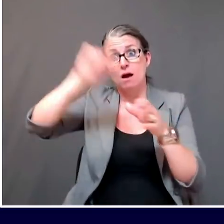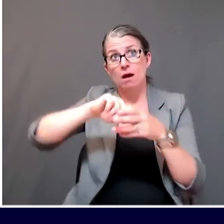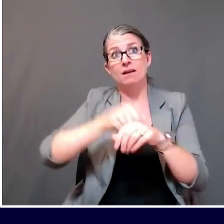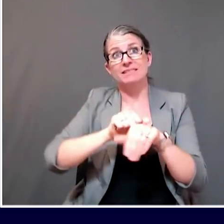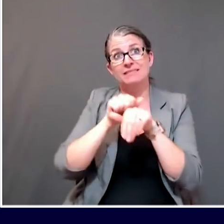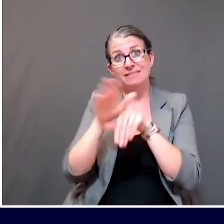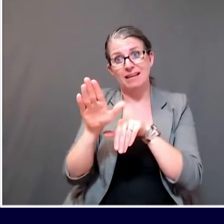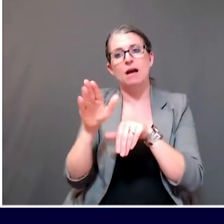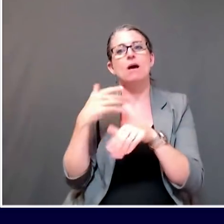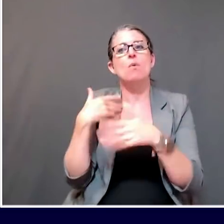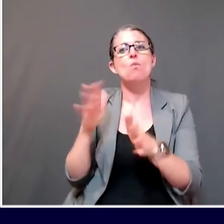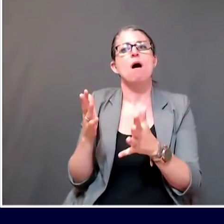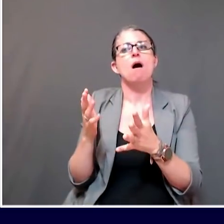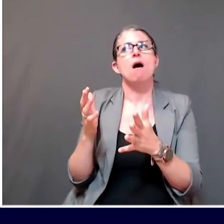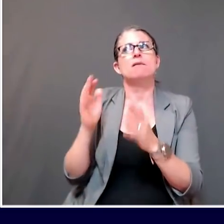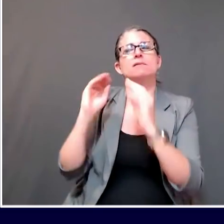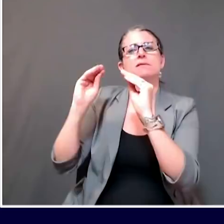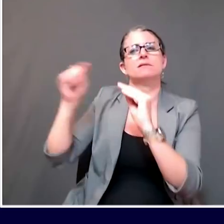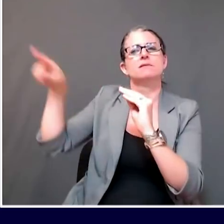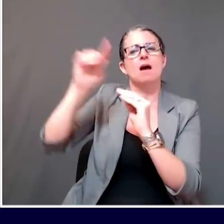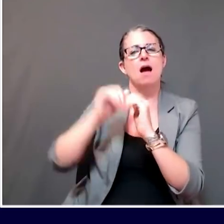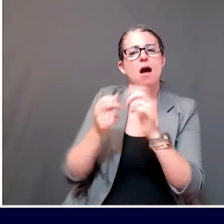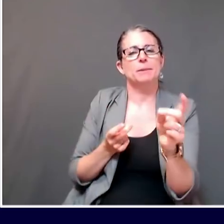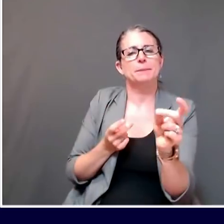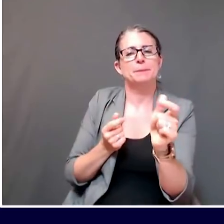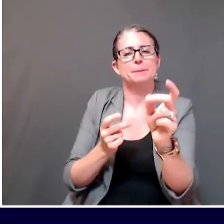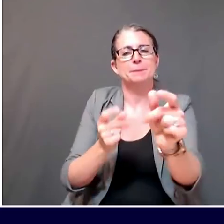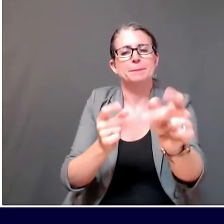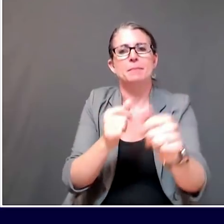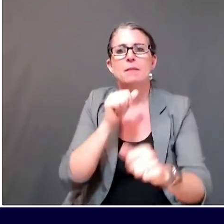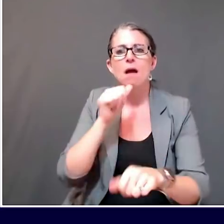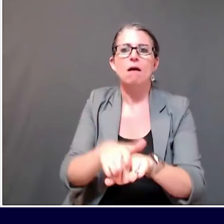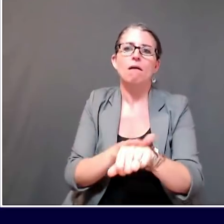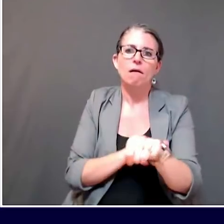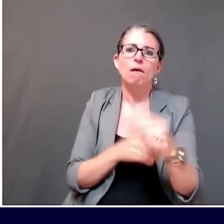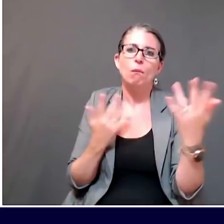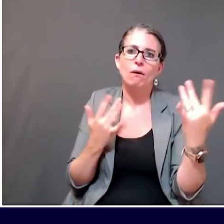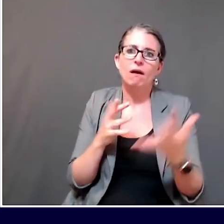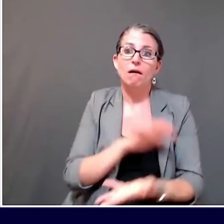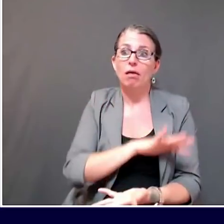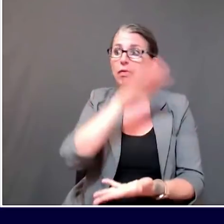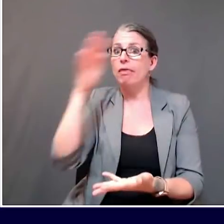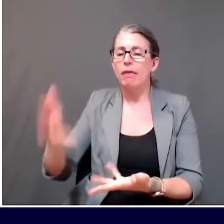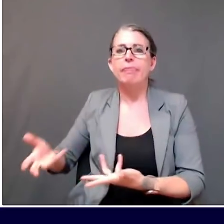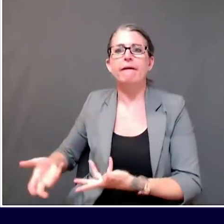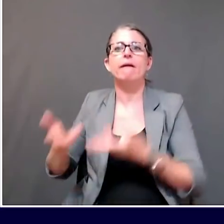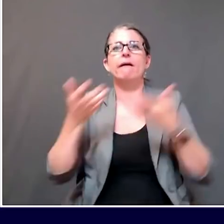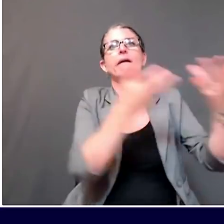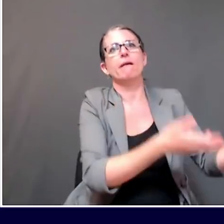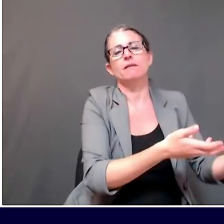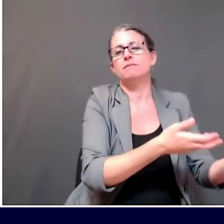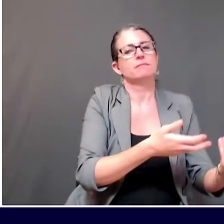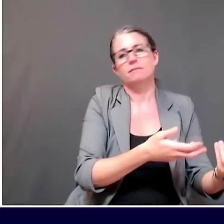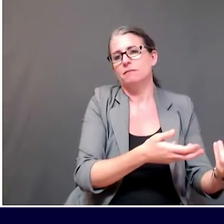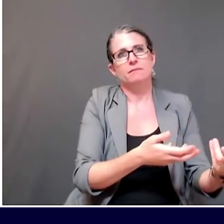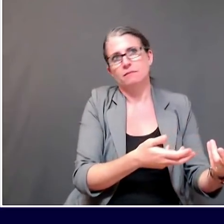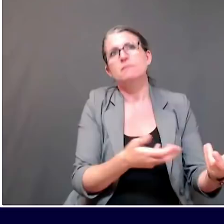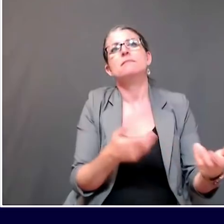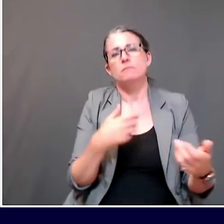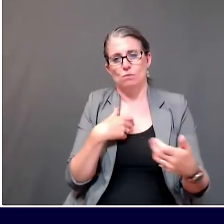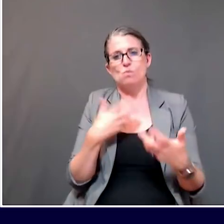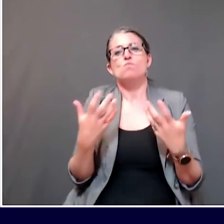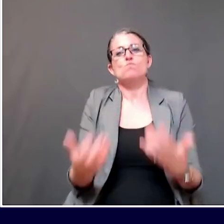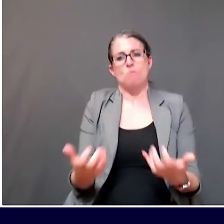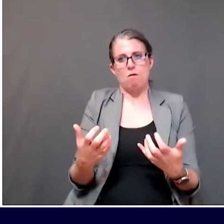optimize it, to try to shrink down that front end to make sure from the time a person walks in to get the sample to the time that that